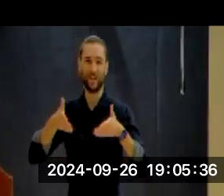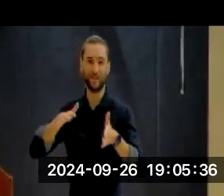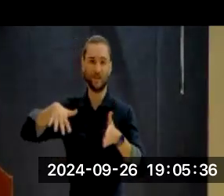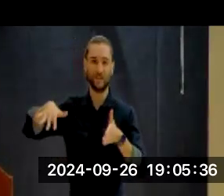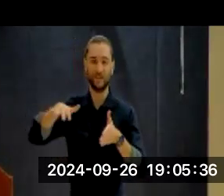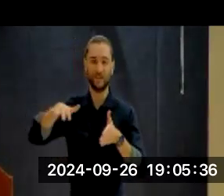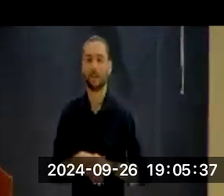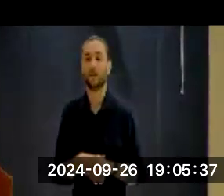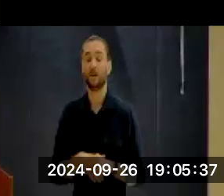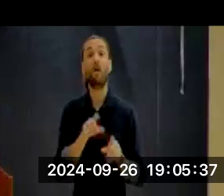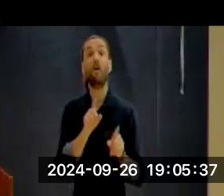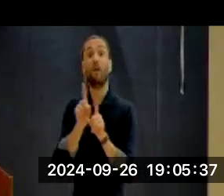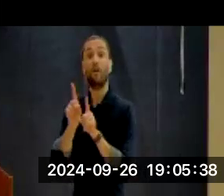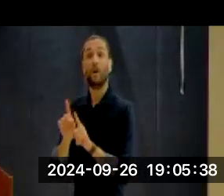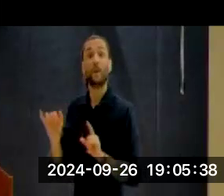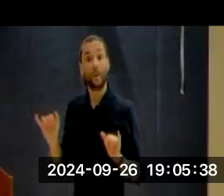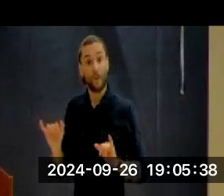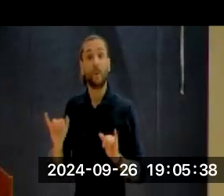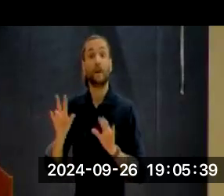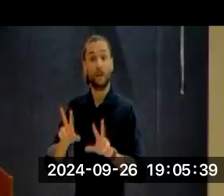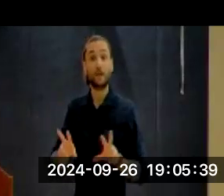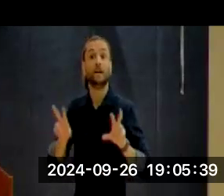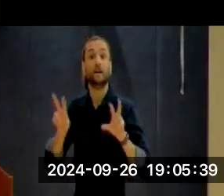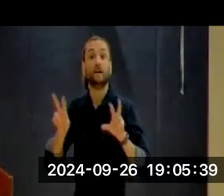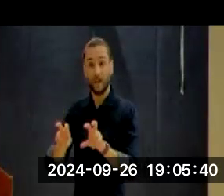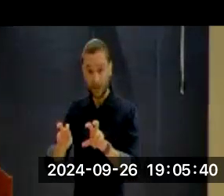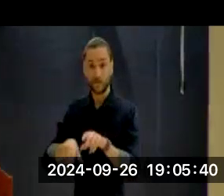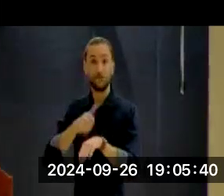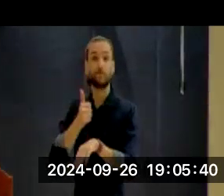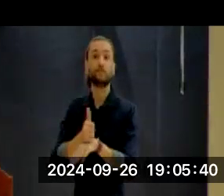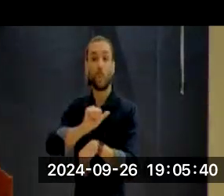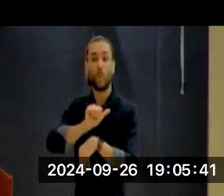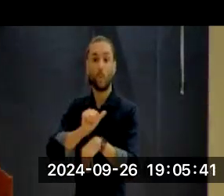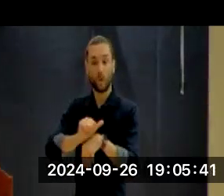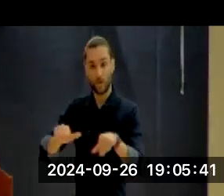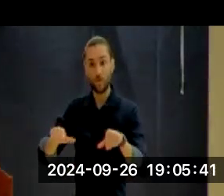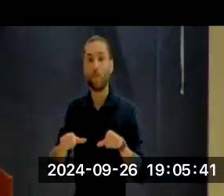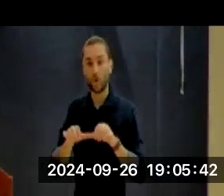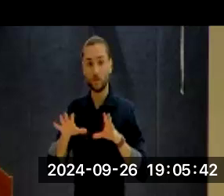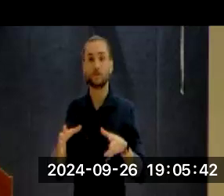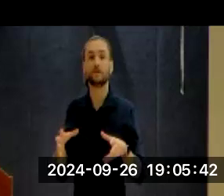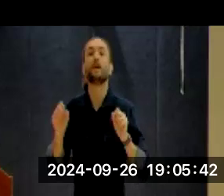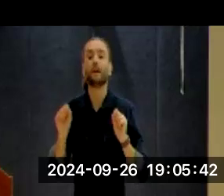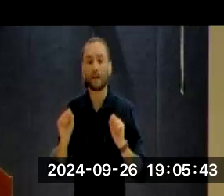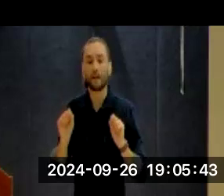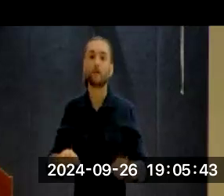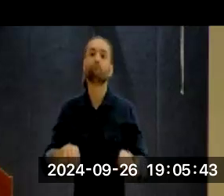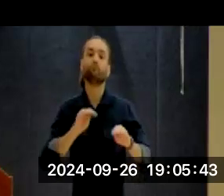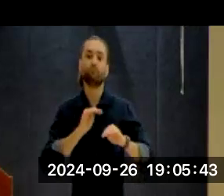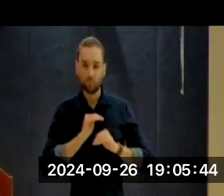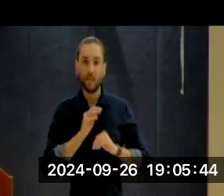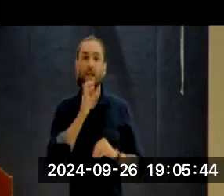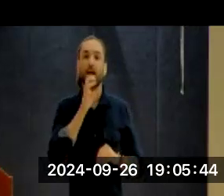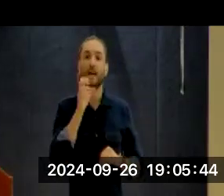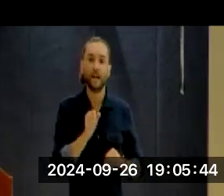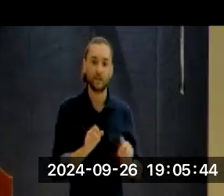to invest in building a workforce that can serve our aging populations